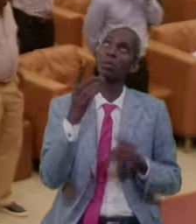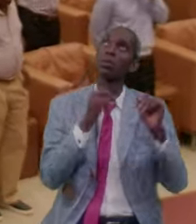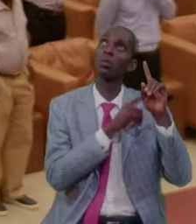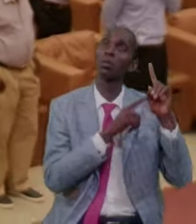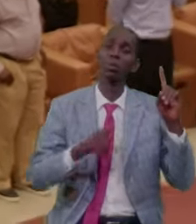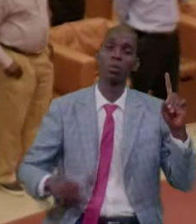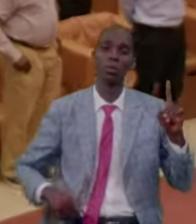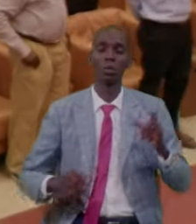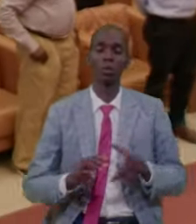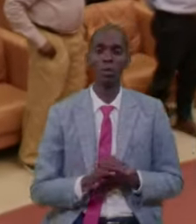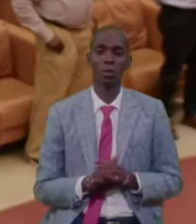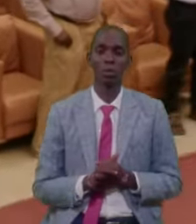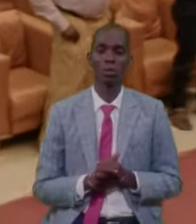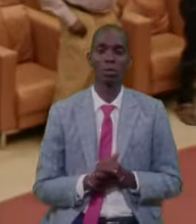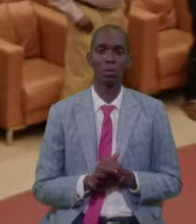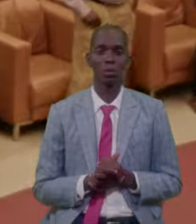Lord.